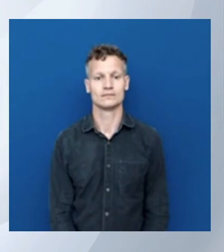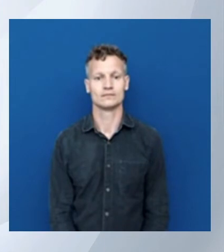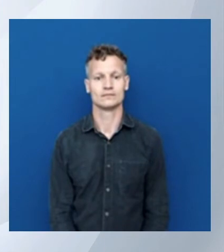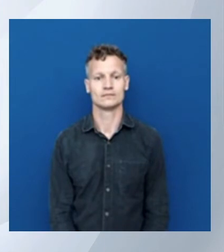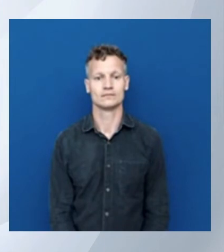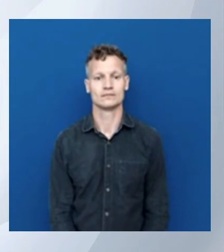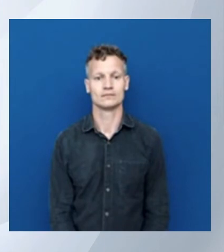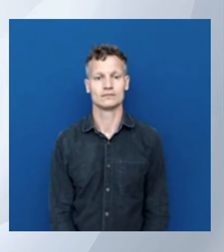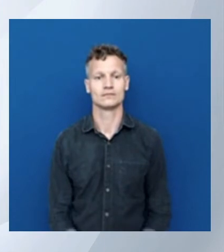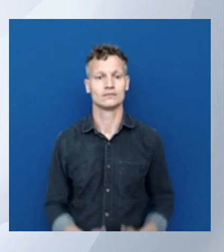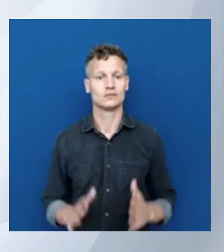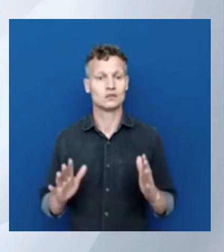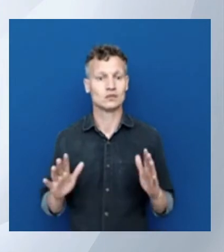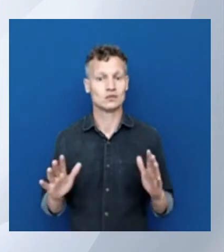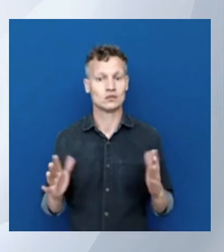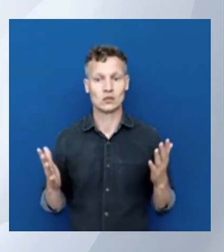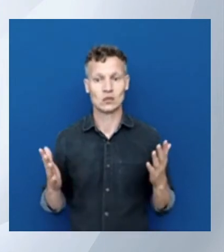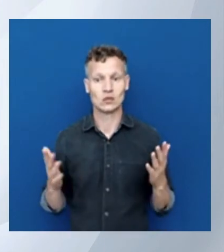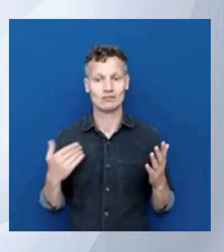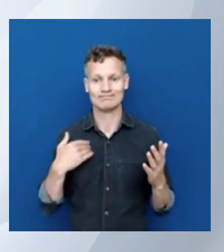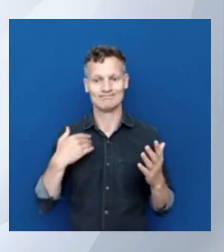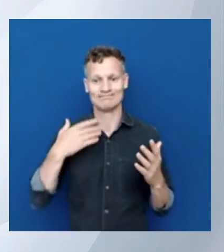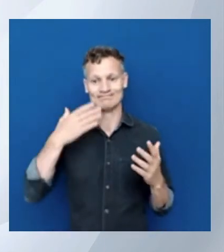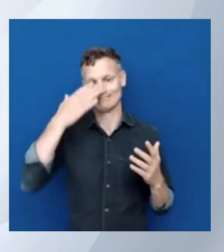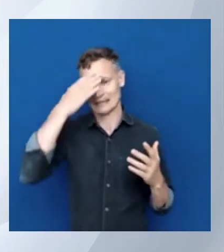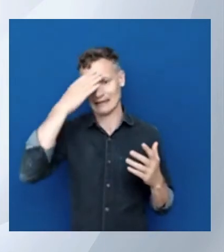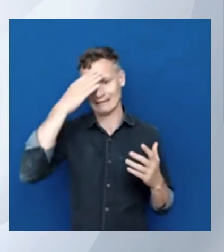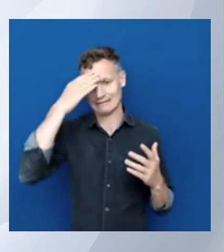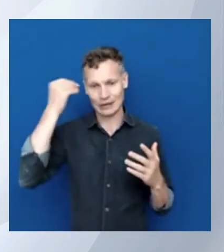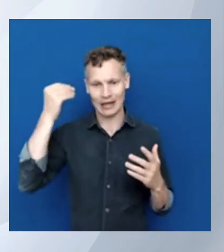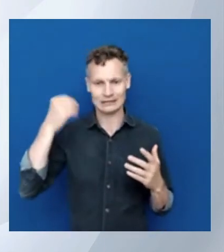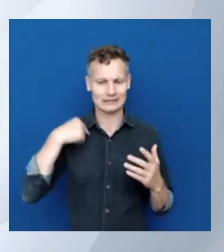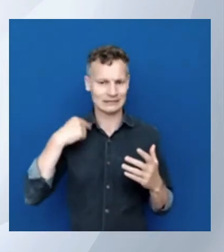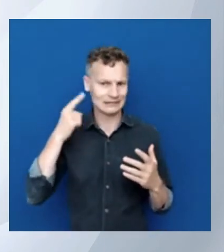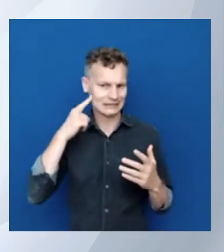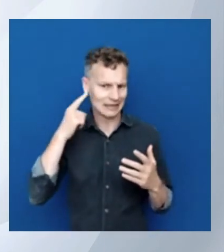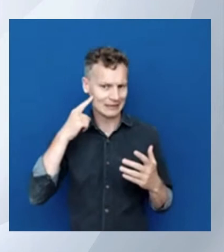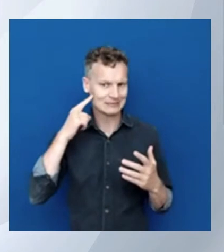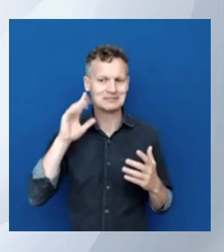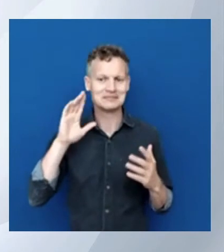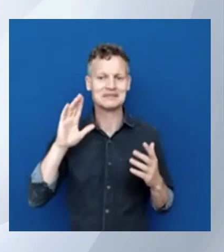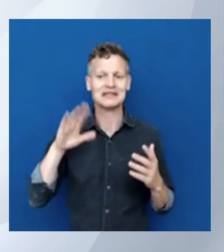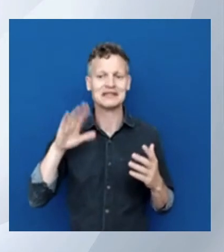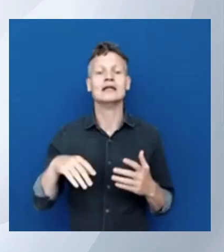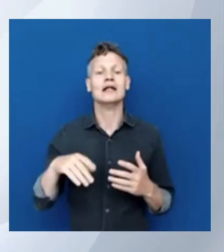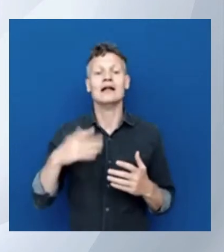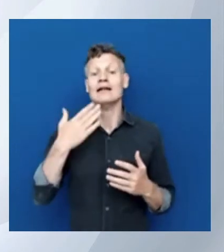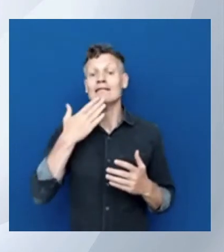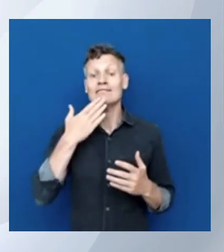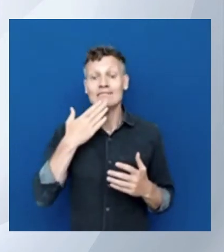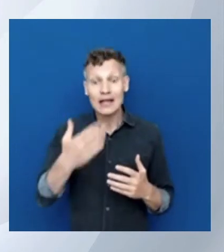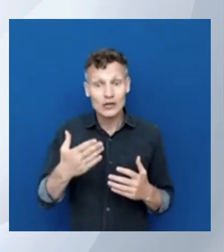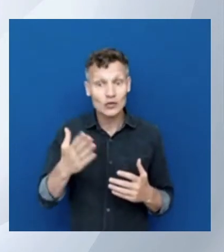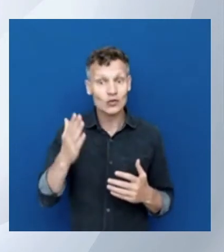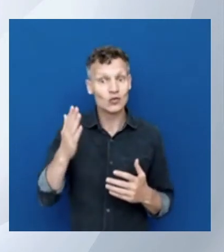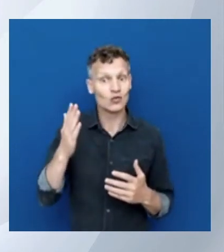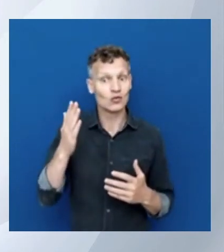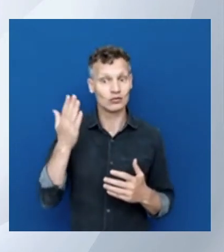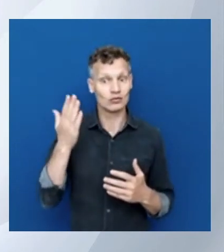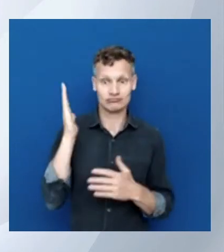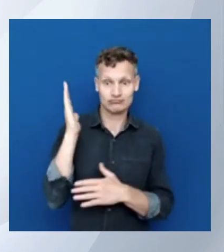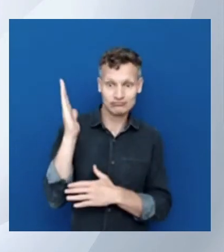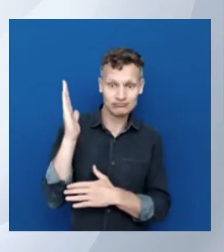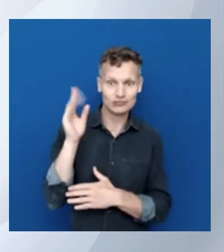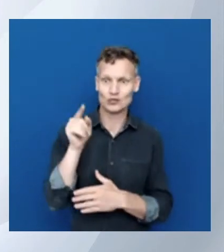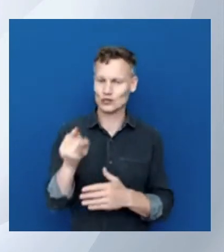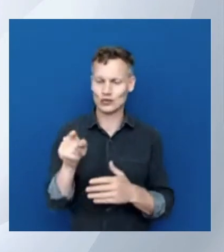So I forgot to unmute. So thank you very much, Rory, for this session. It's like your